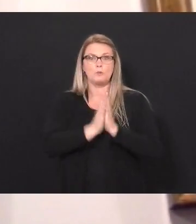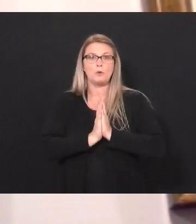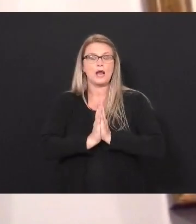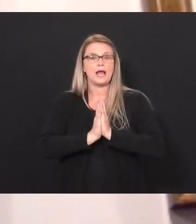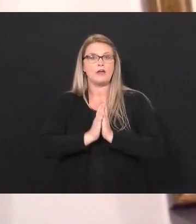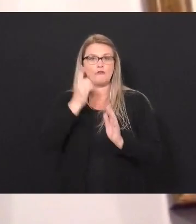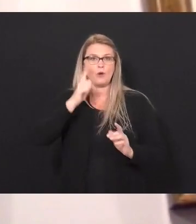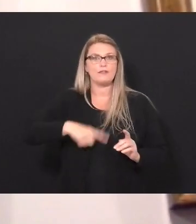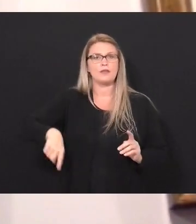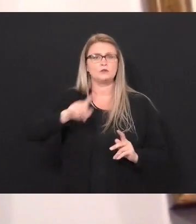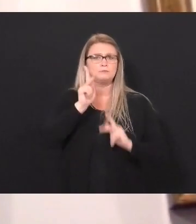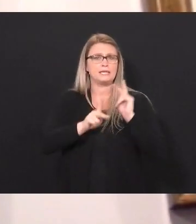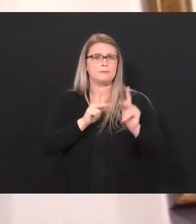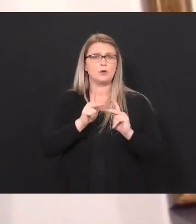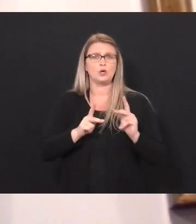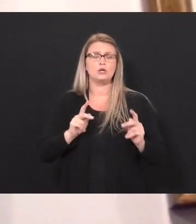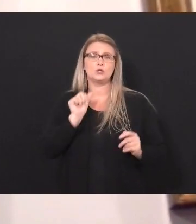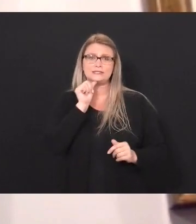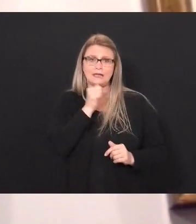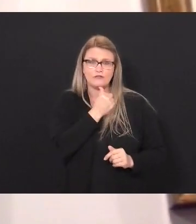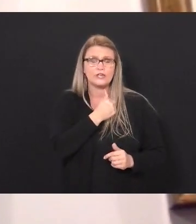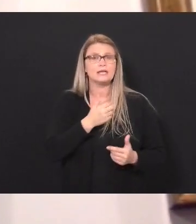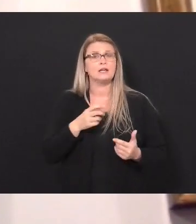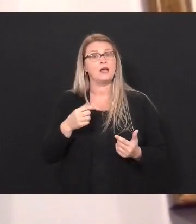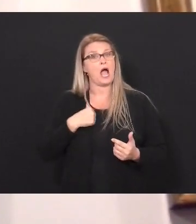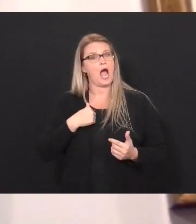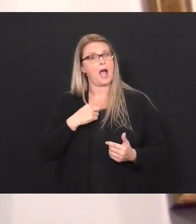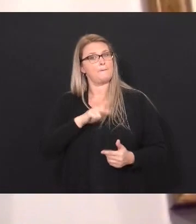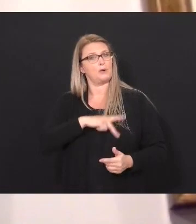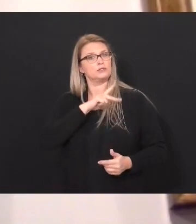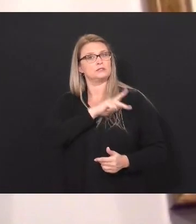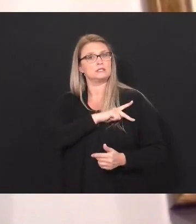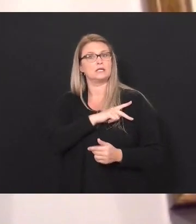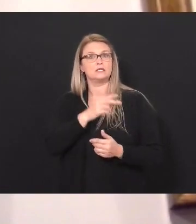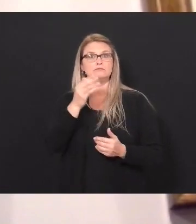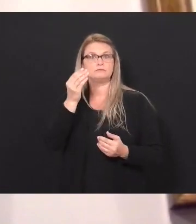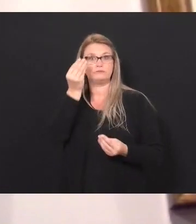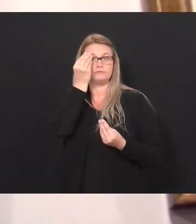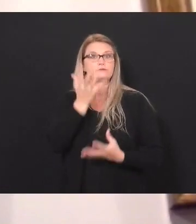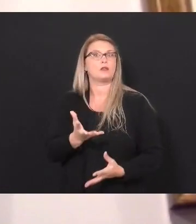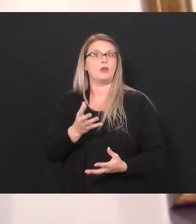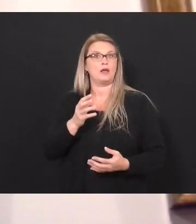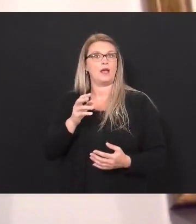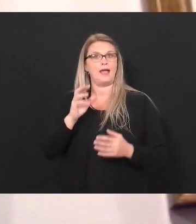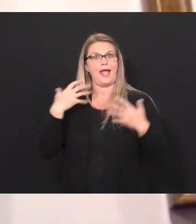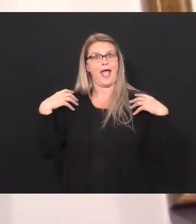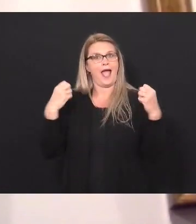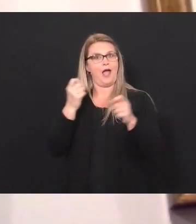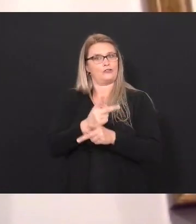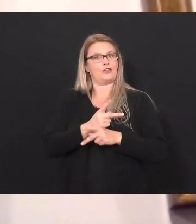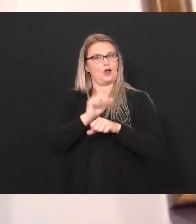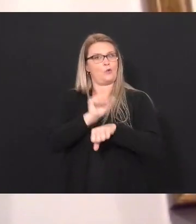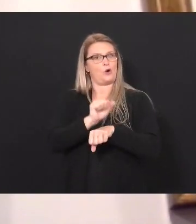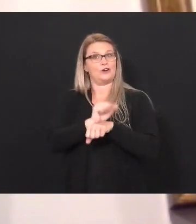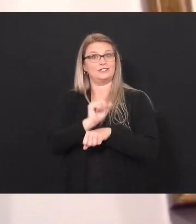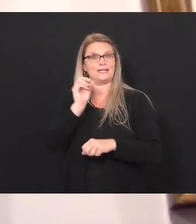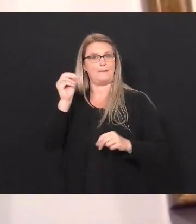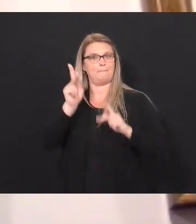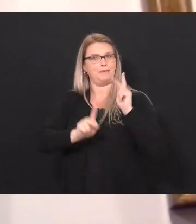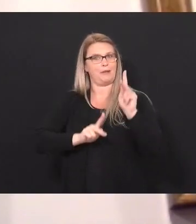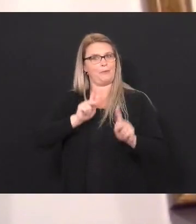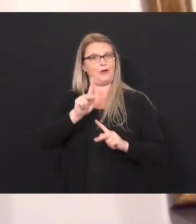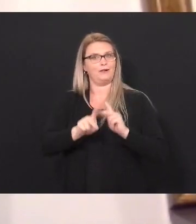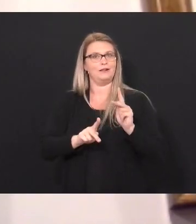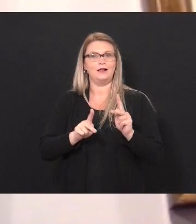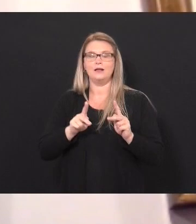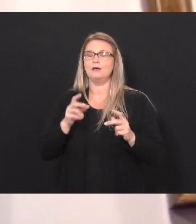that are suffering. I send it personally to the healthcare workers as well as all the citizens, because there's so many people that